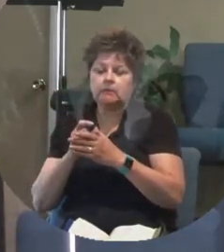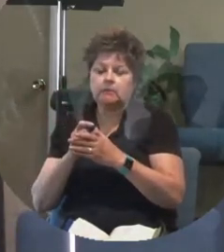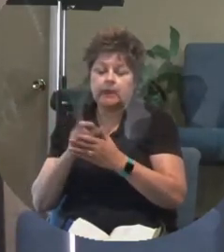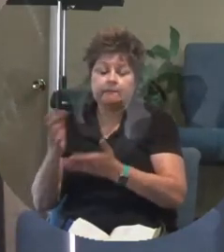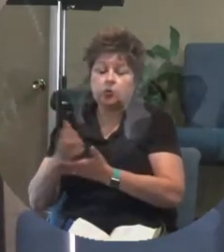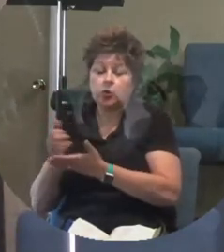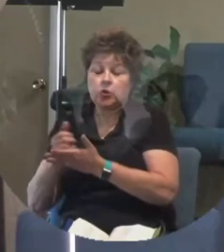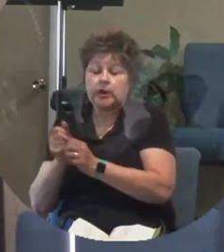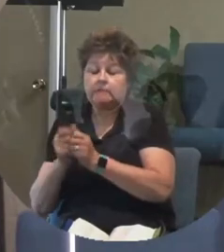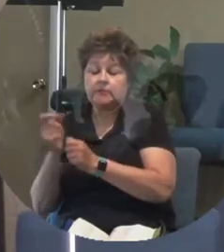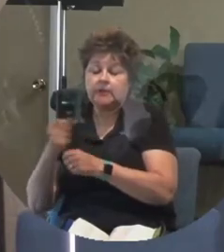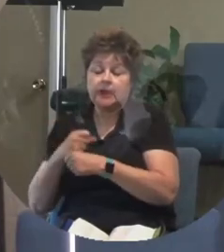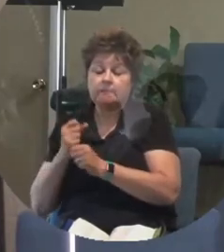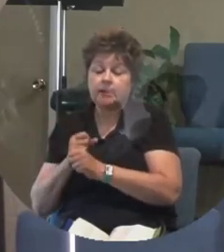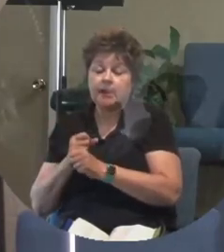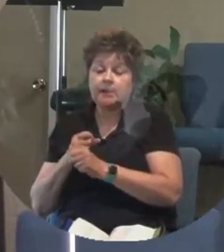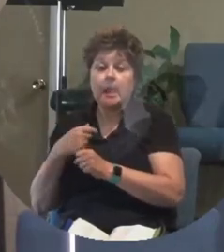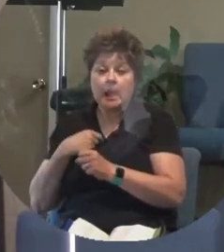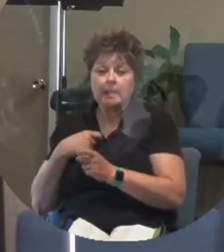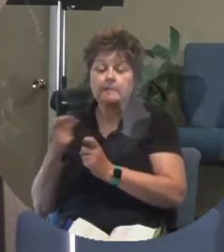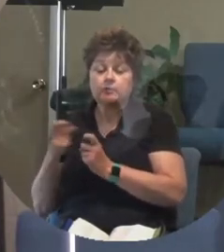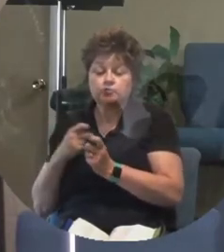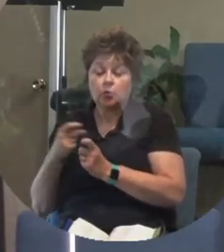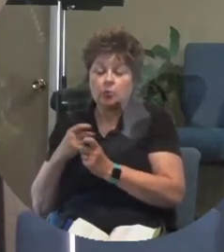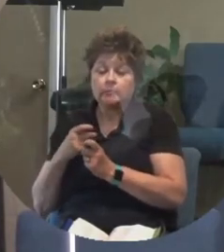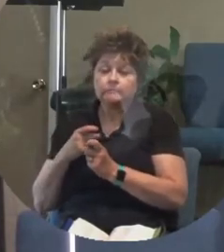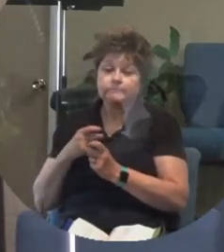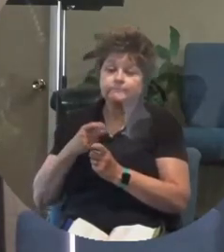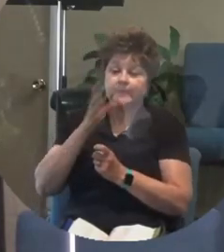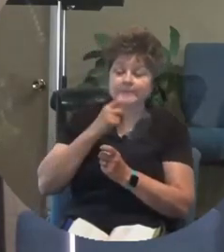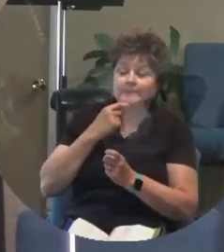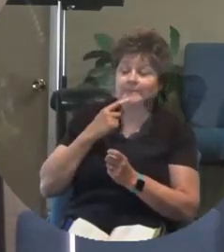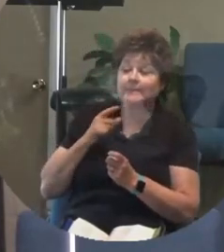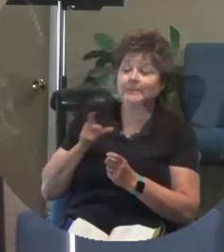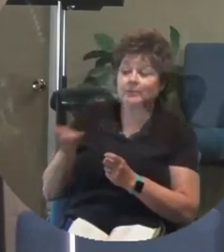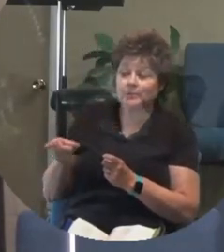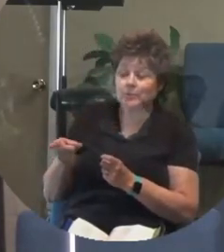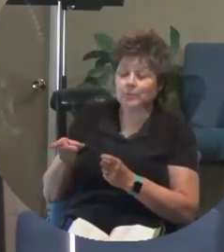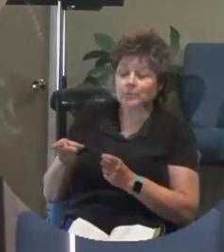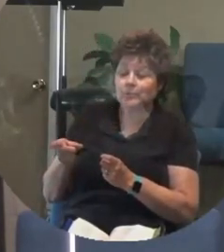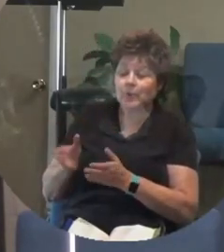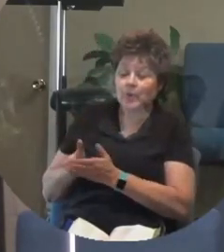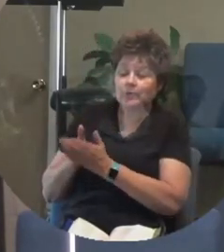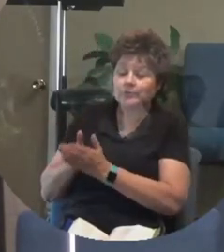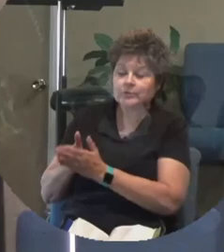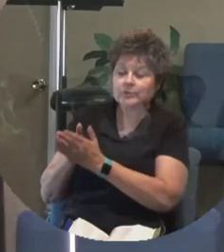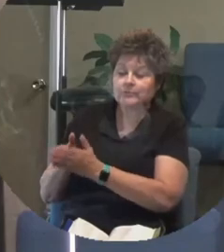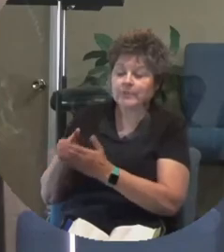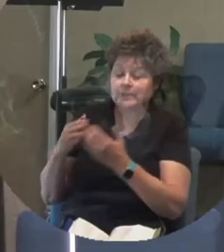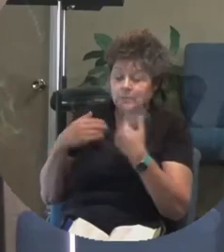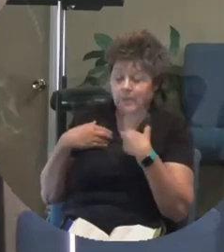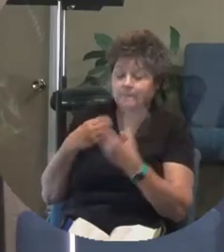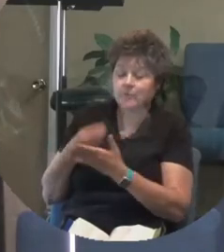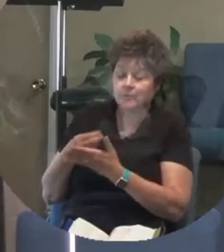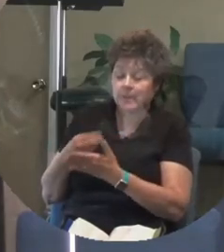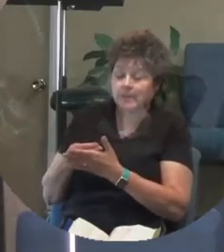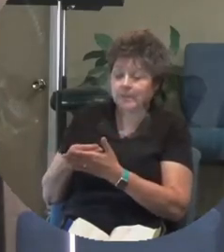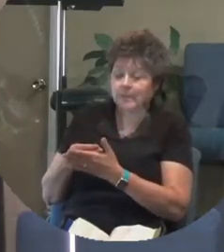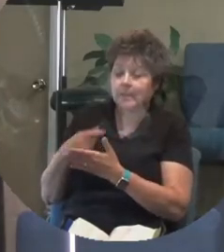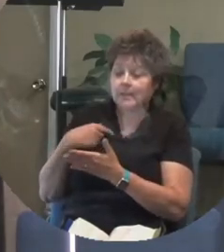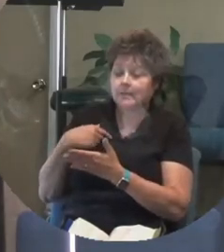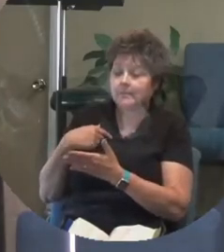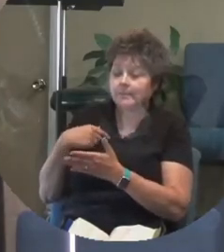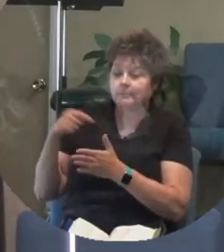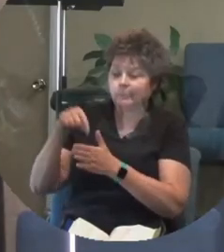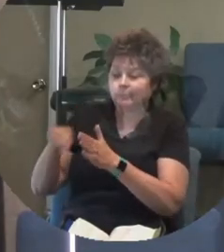that. And God says, you're the ship out in the middle of nowhere and you got your money bags and I'm going to sink your boat.